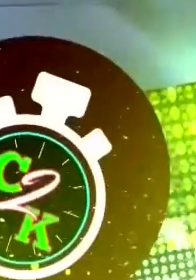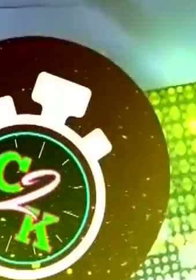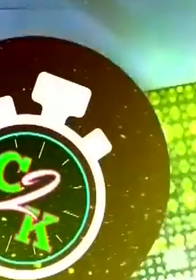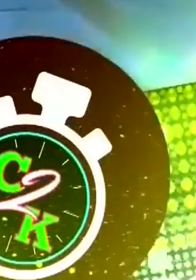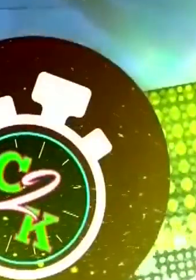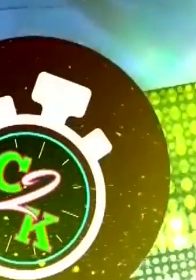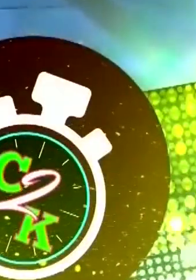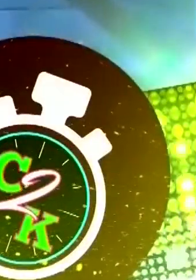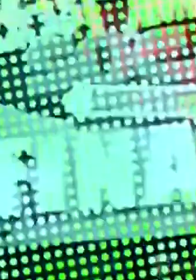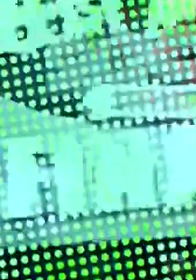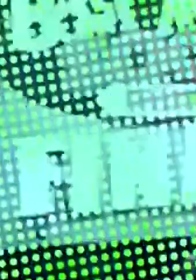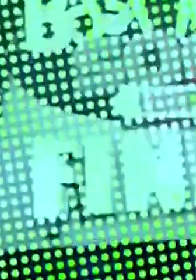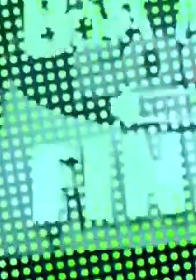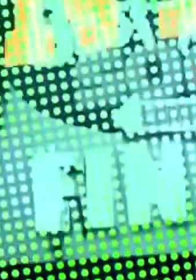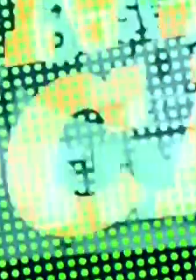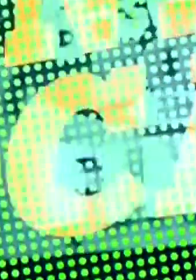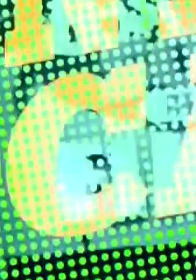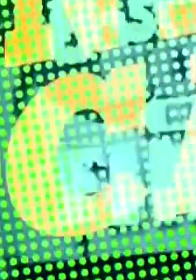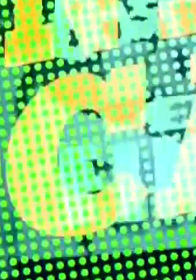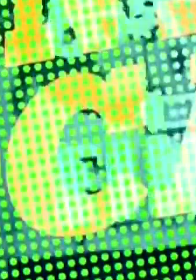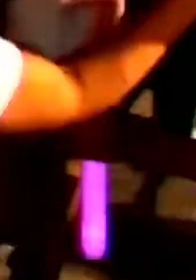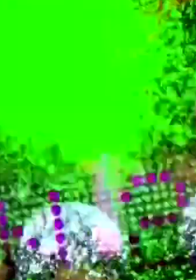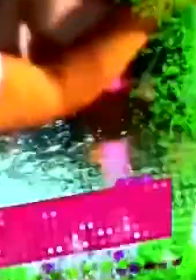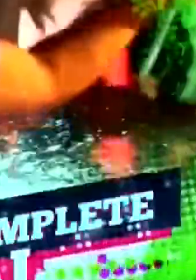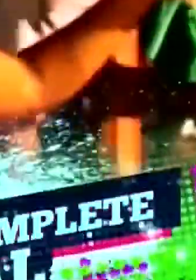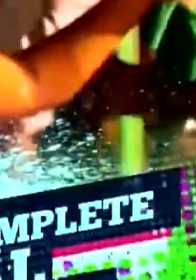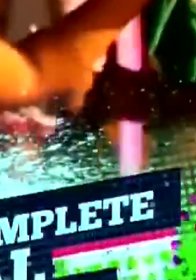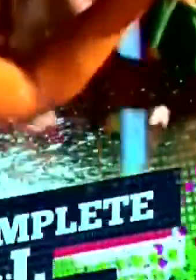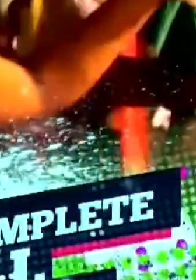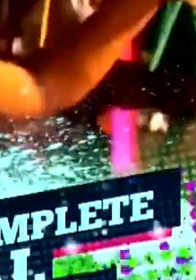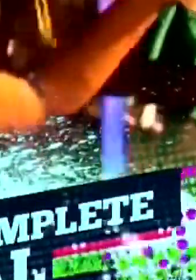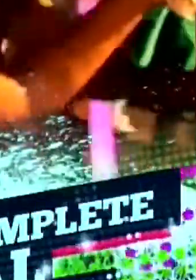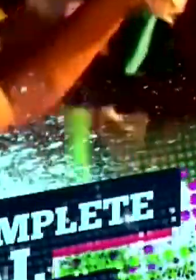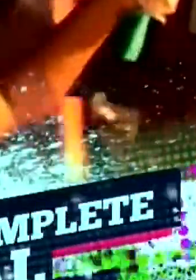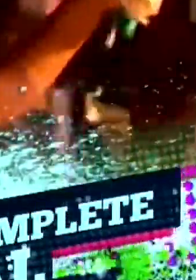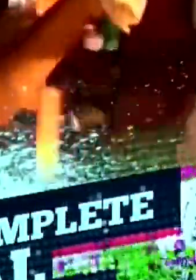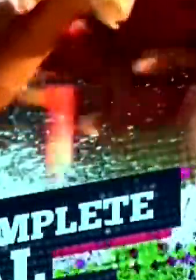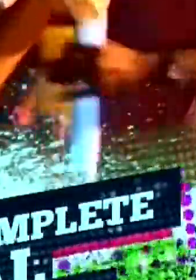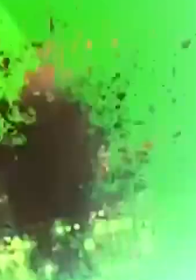Sweet, sweet, sweet, sweet.